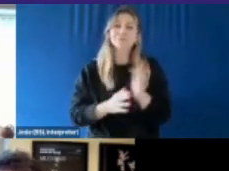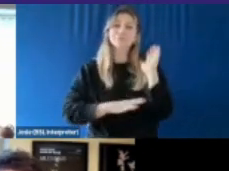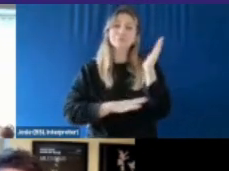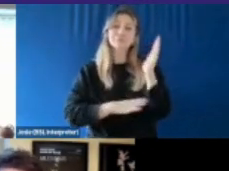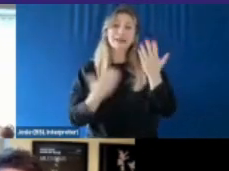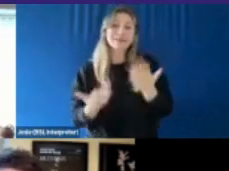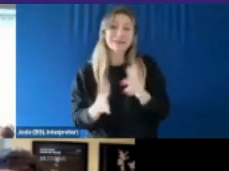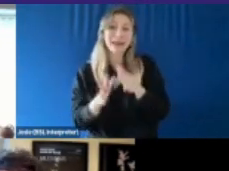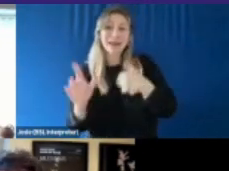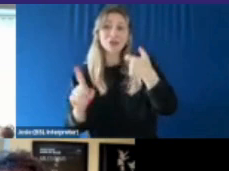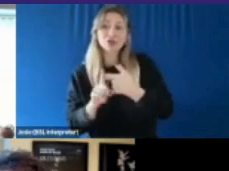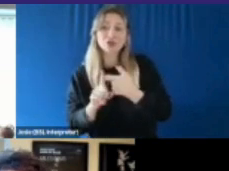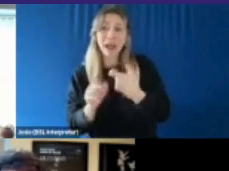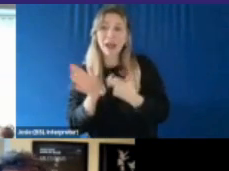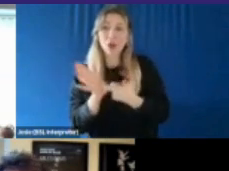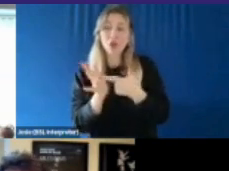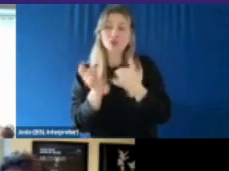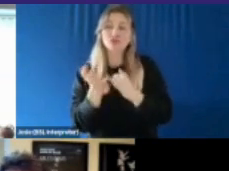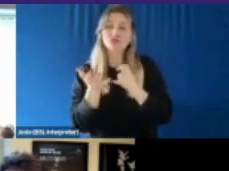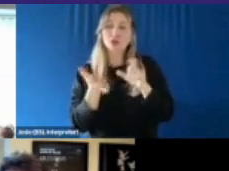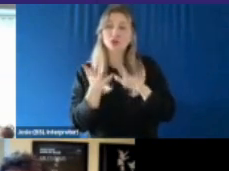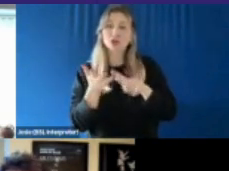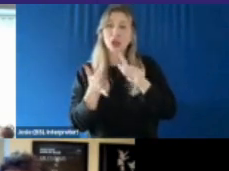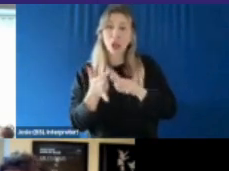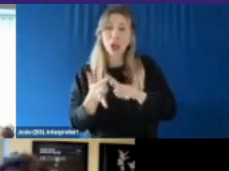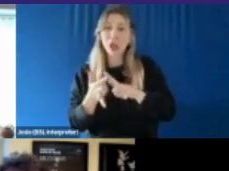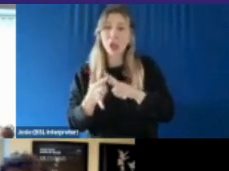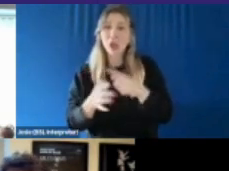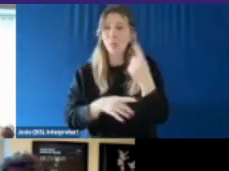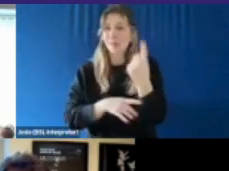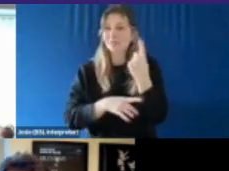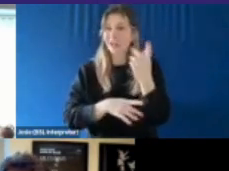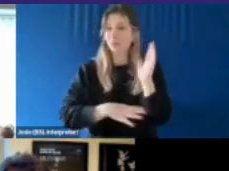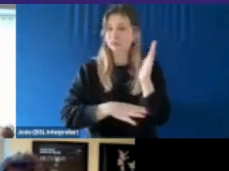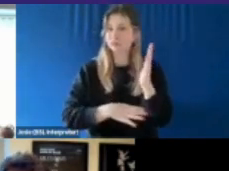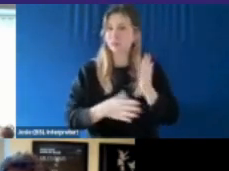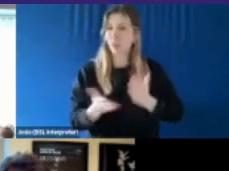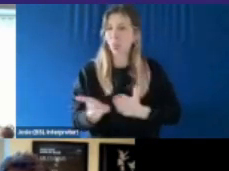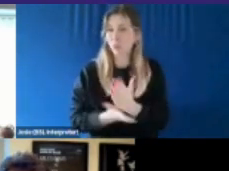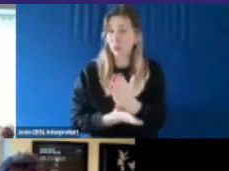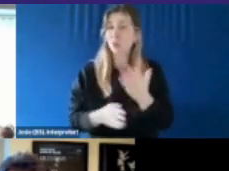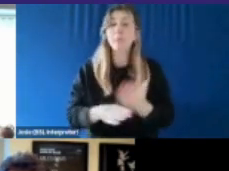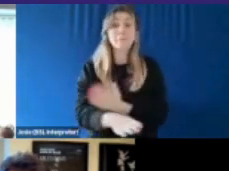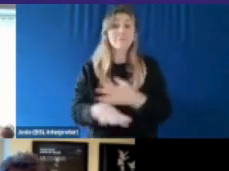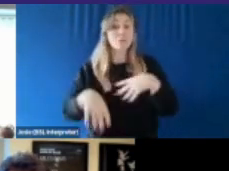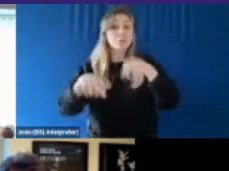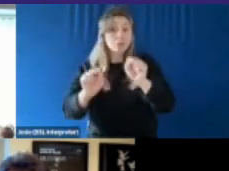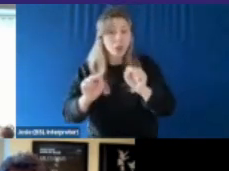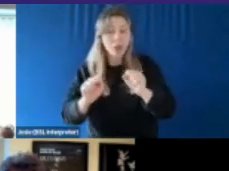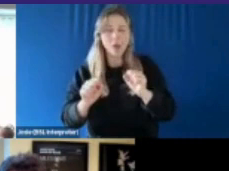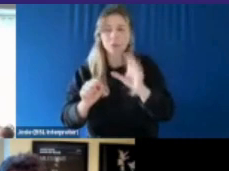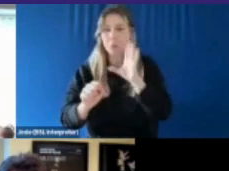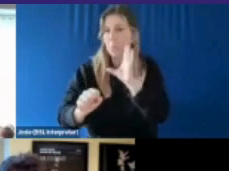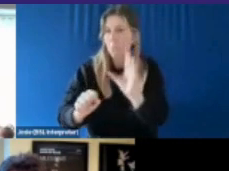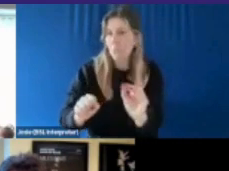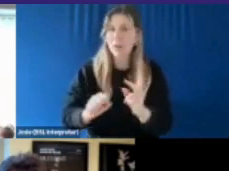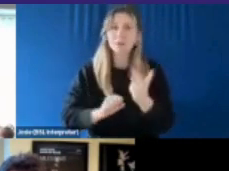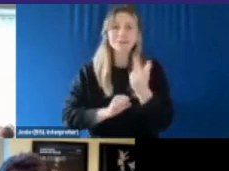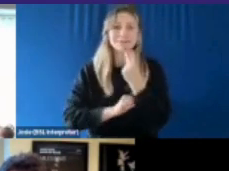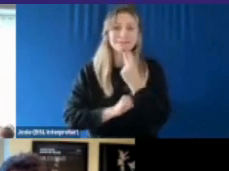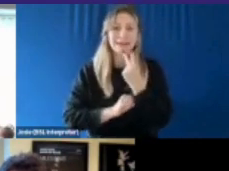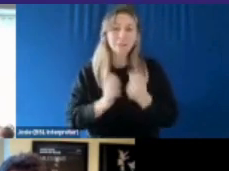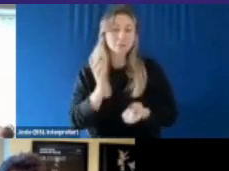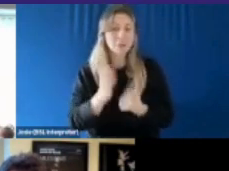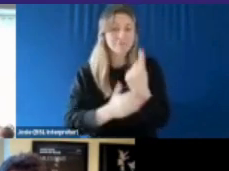get started, I just wanted to say that this is the second event in our new series of how-to events. These events